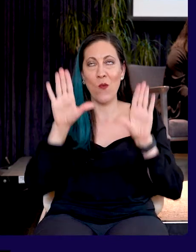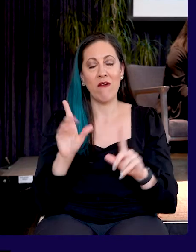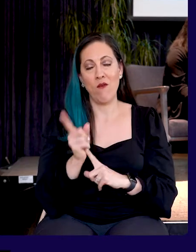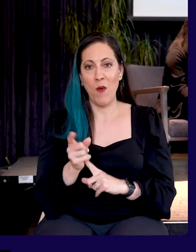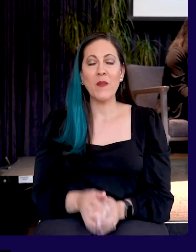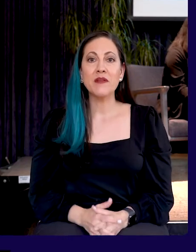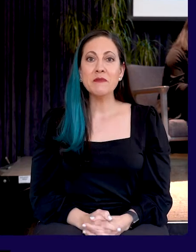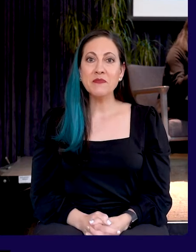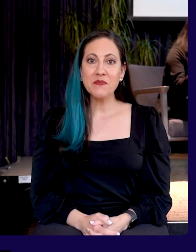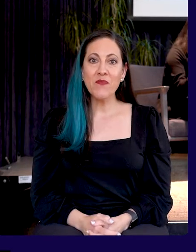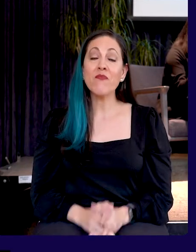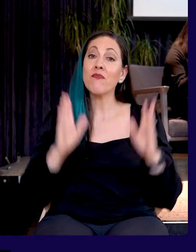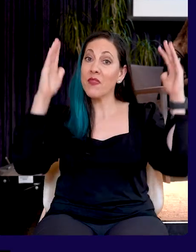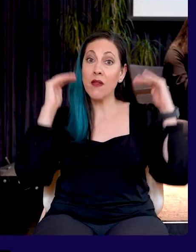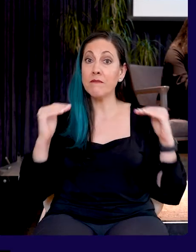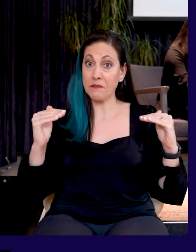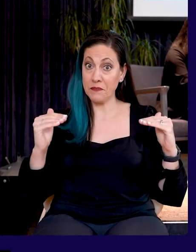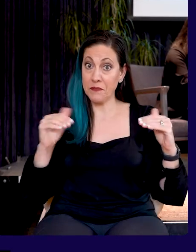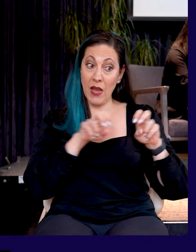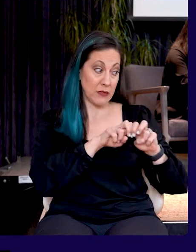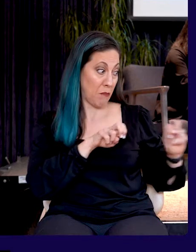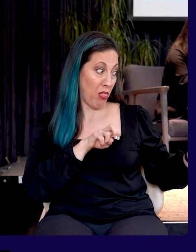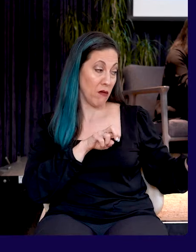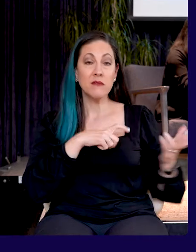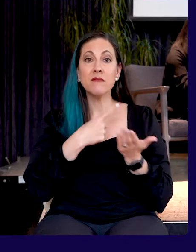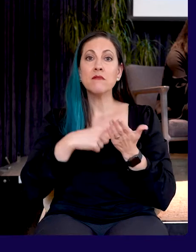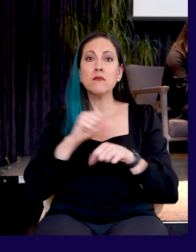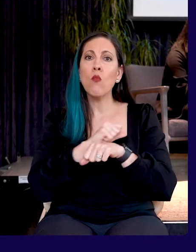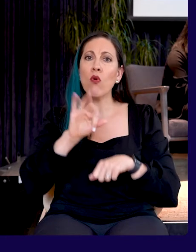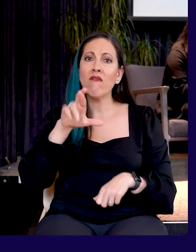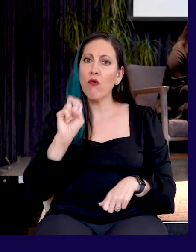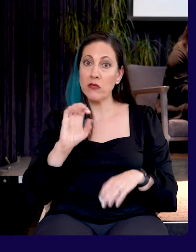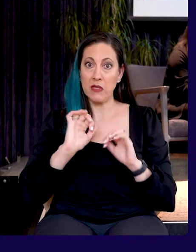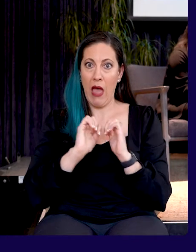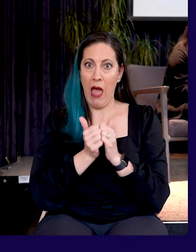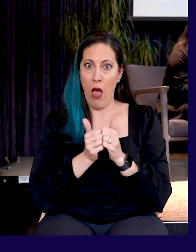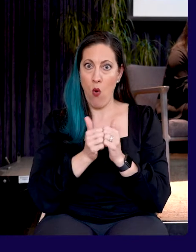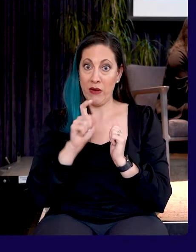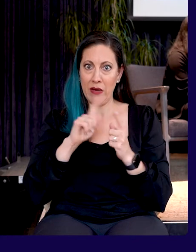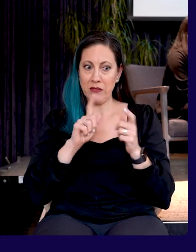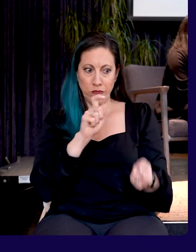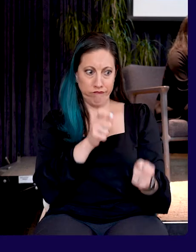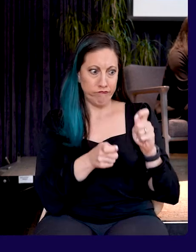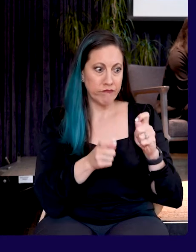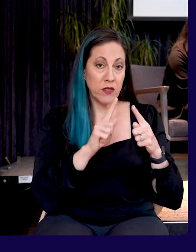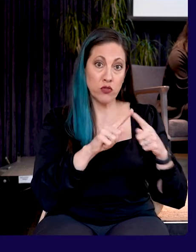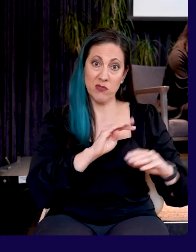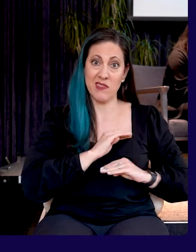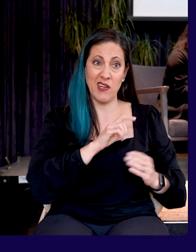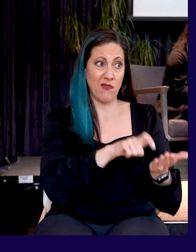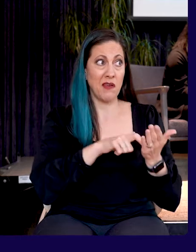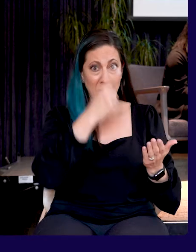moment. So next, we are talking about the workforce, how the workforce needs to adapt to meet the demands of